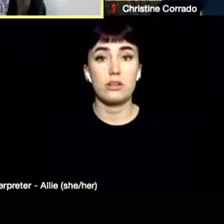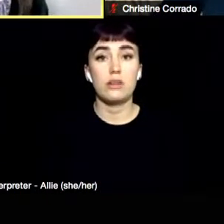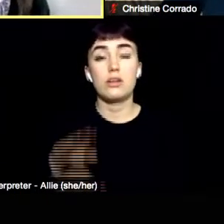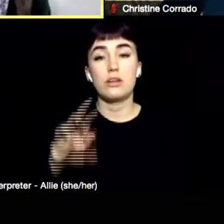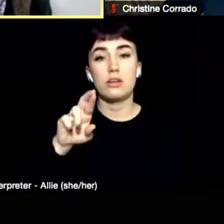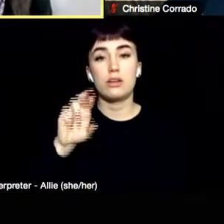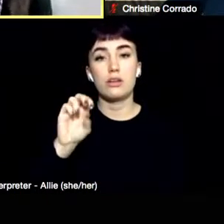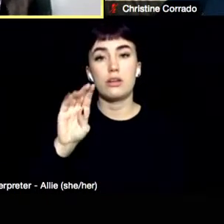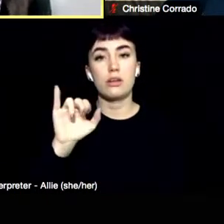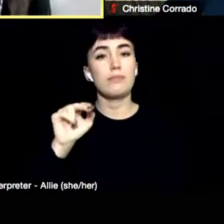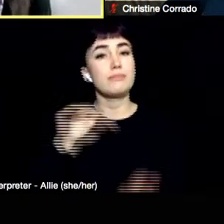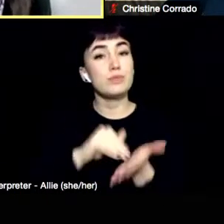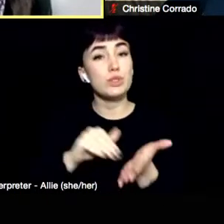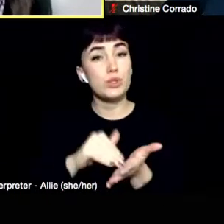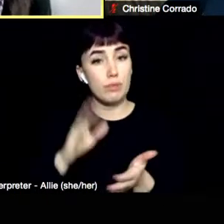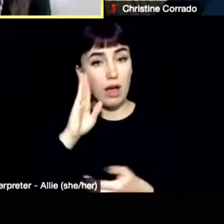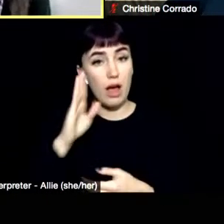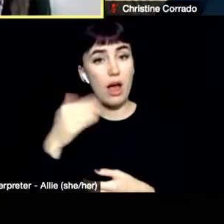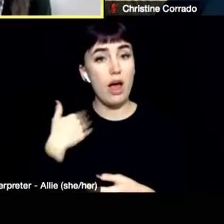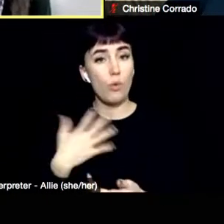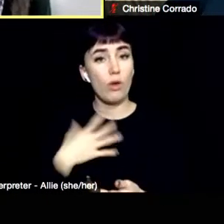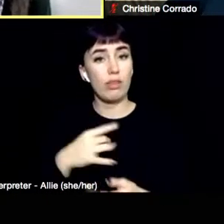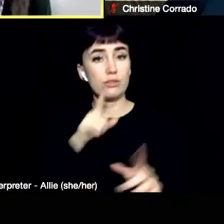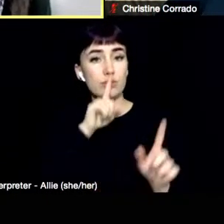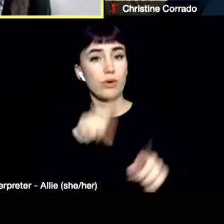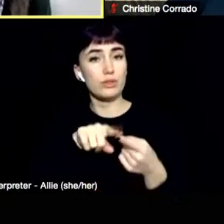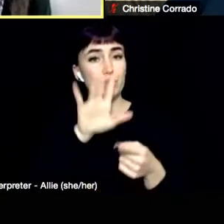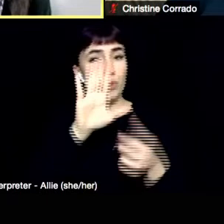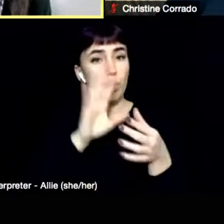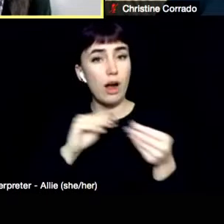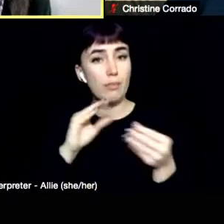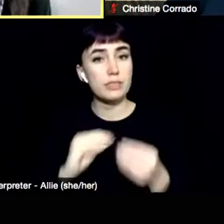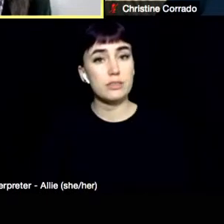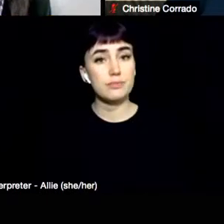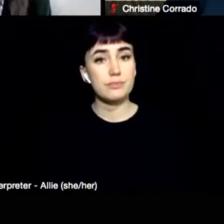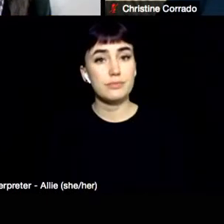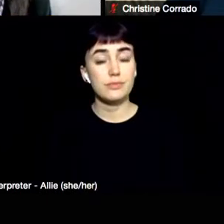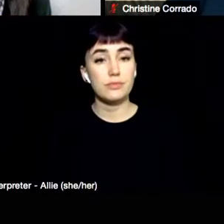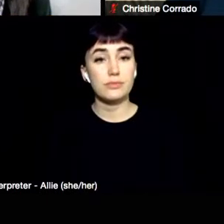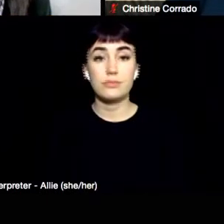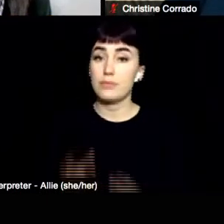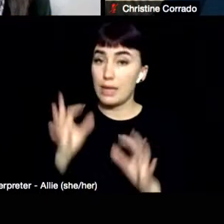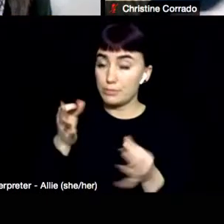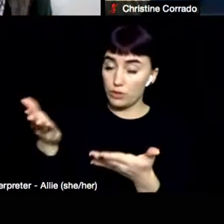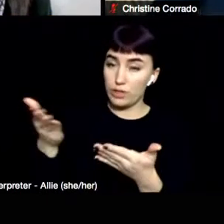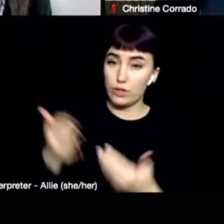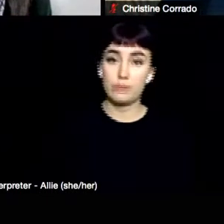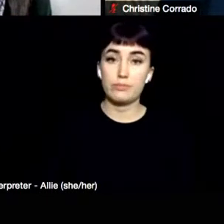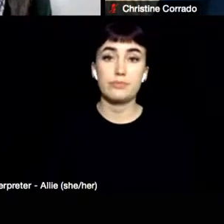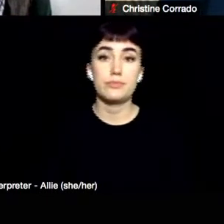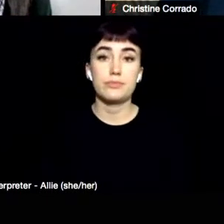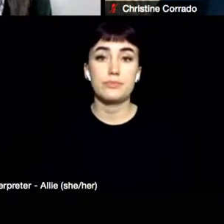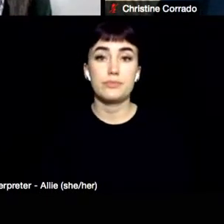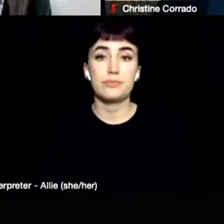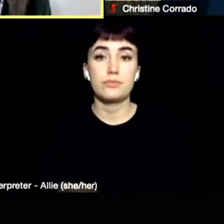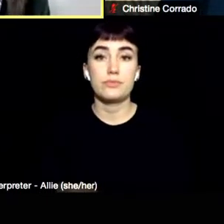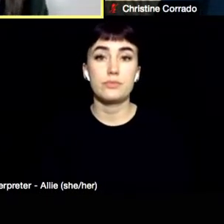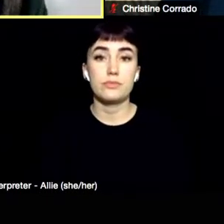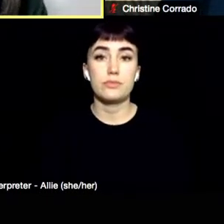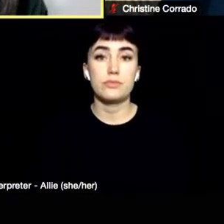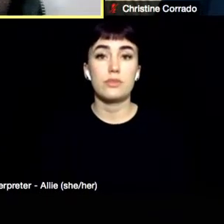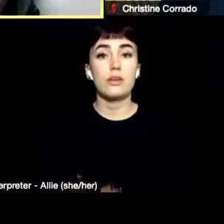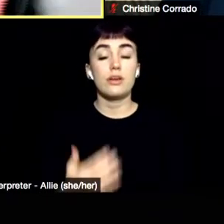Excuse me, Bill, I'd like to respond to your comments. Absolutely. Go ahead.